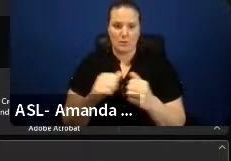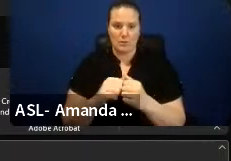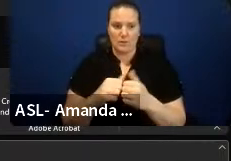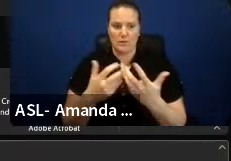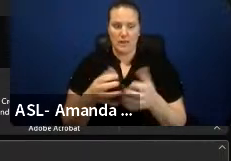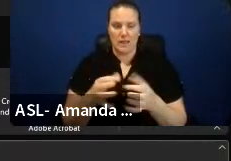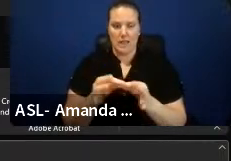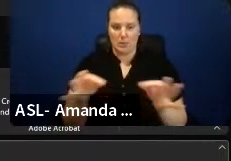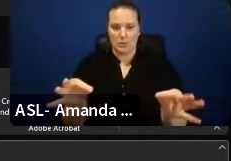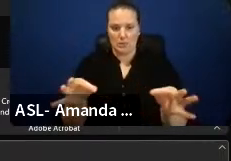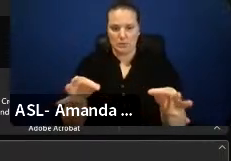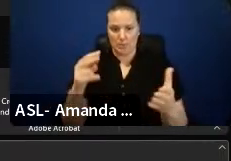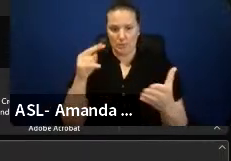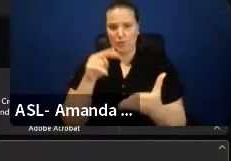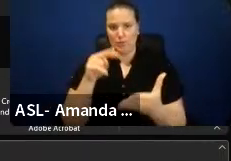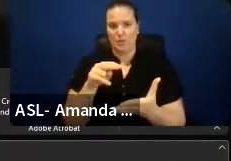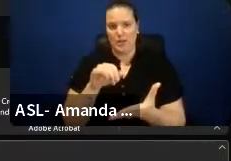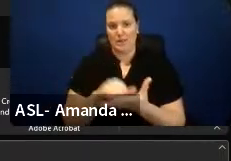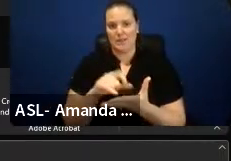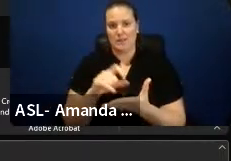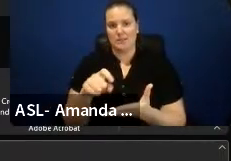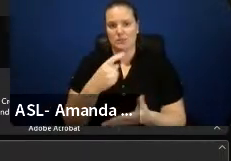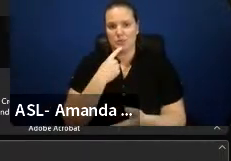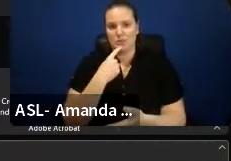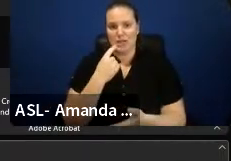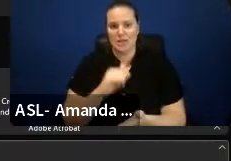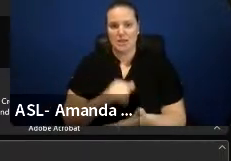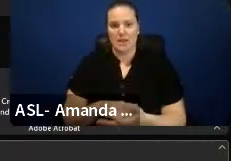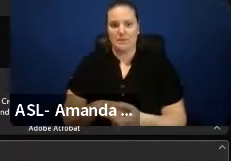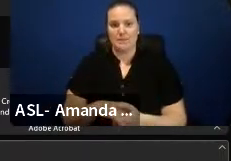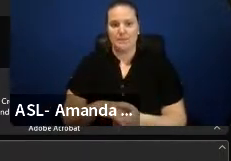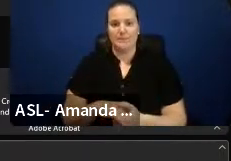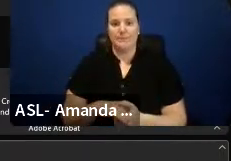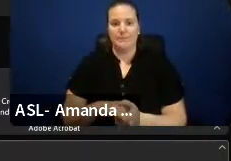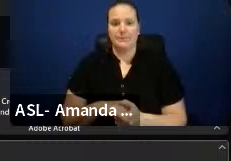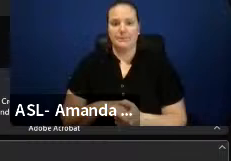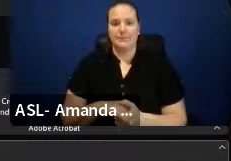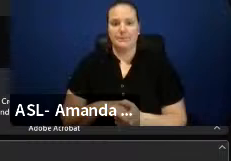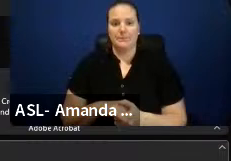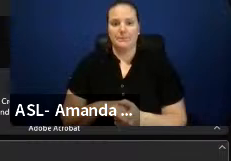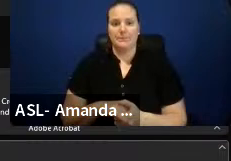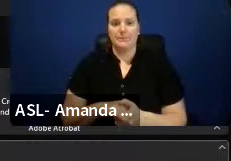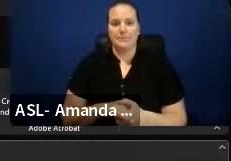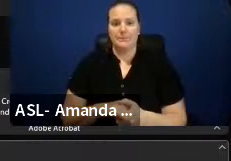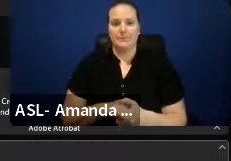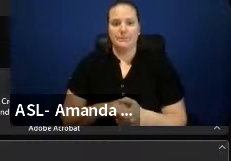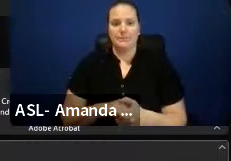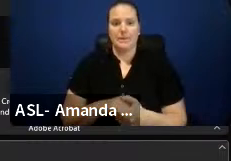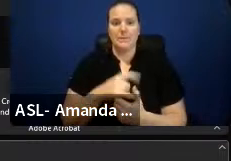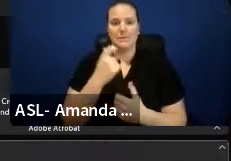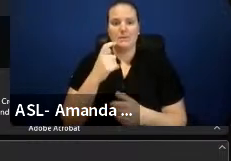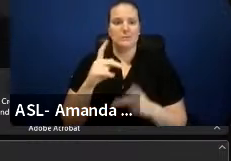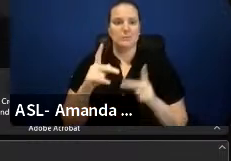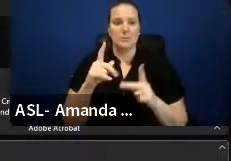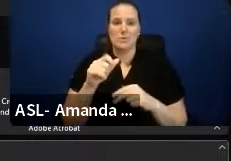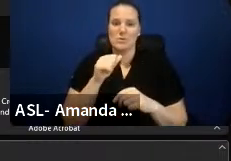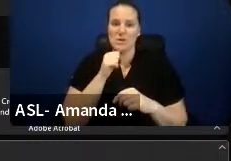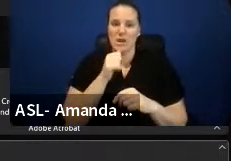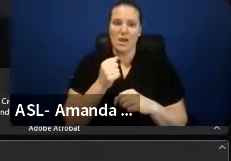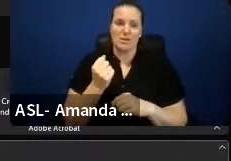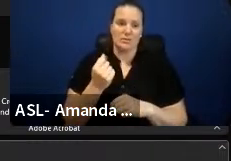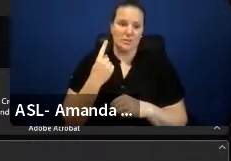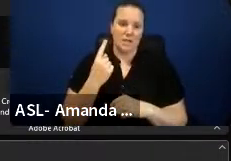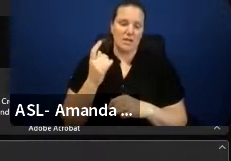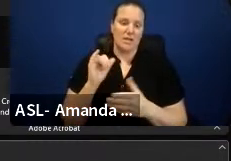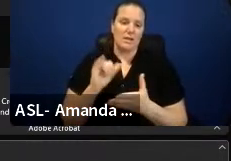language here that I'm looking at needs to say that. Because people who don't understand that